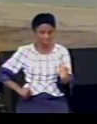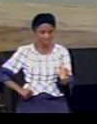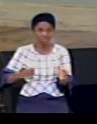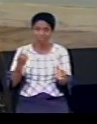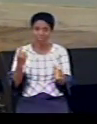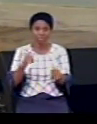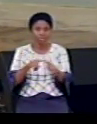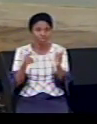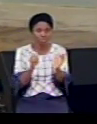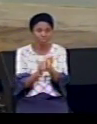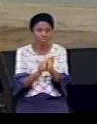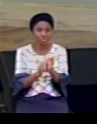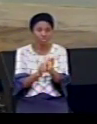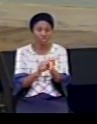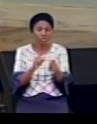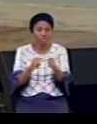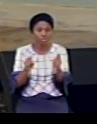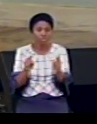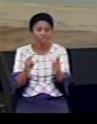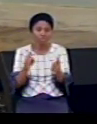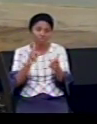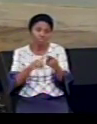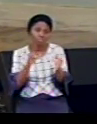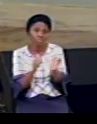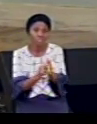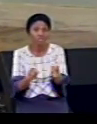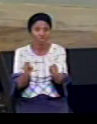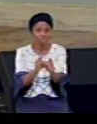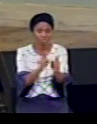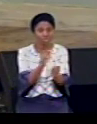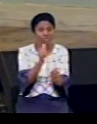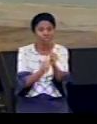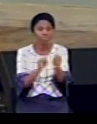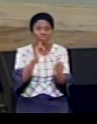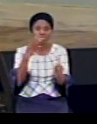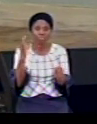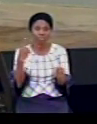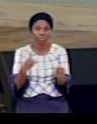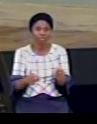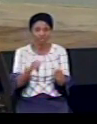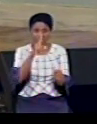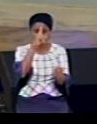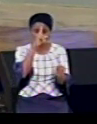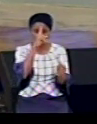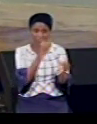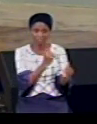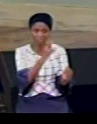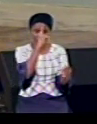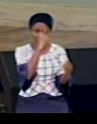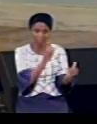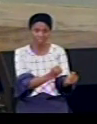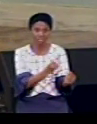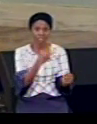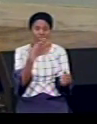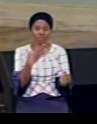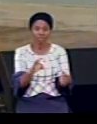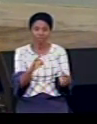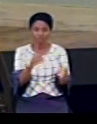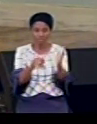to that also which is of the faith of Abraham, who is the father of us